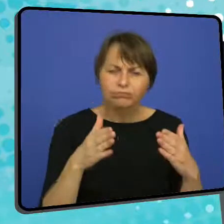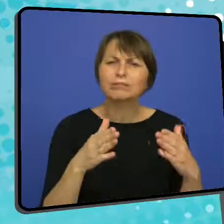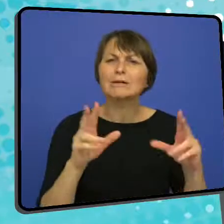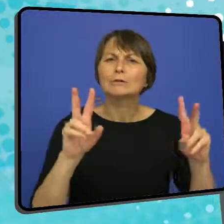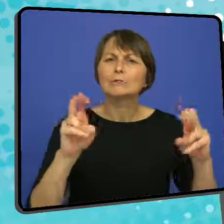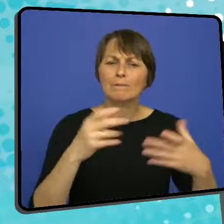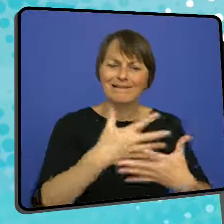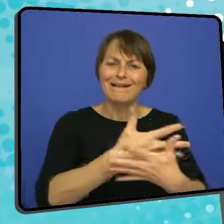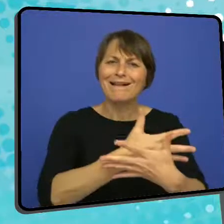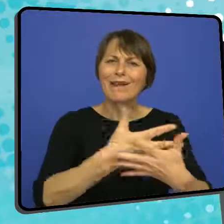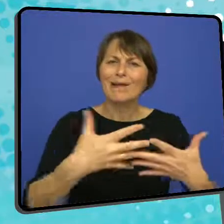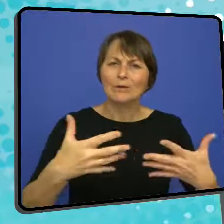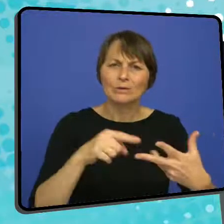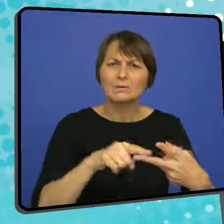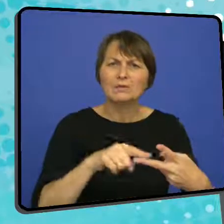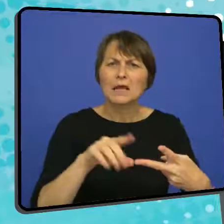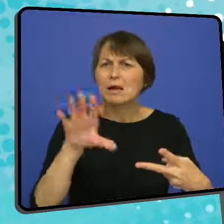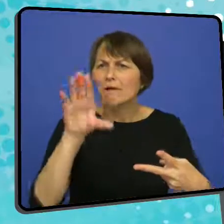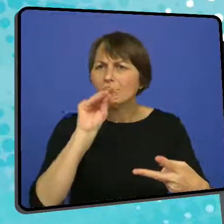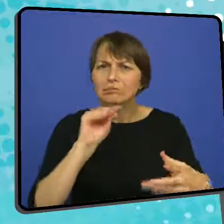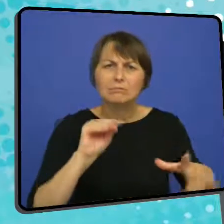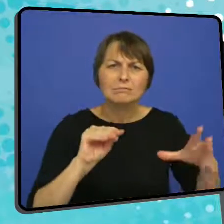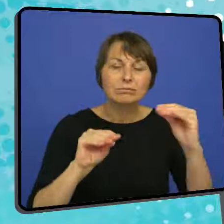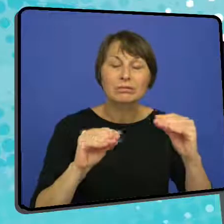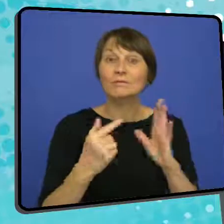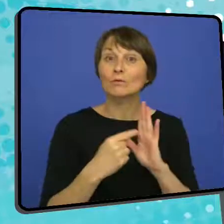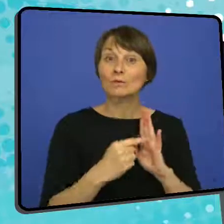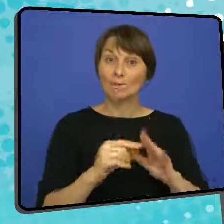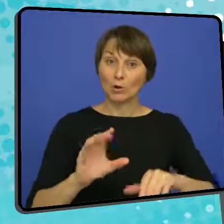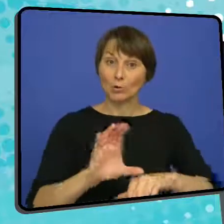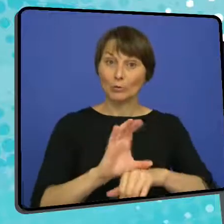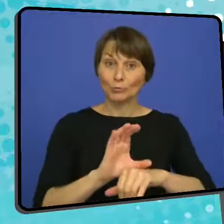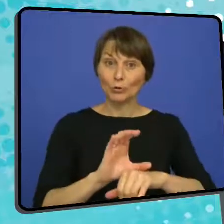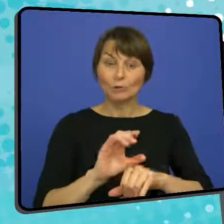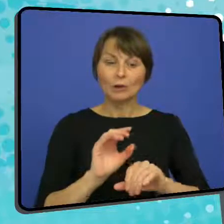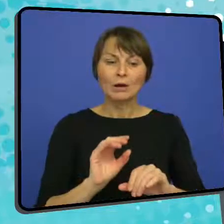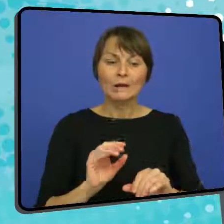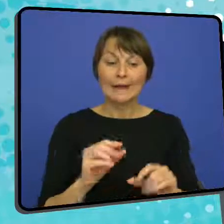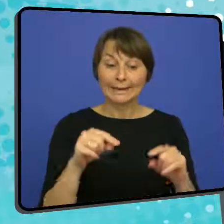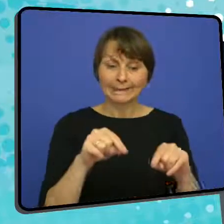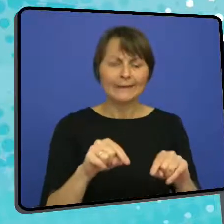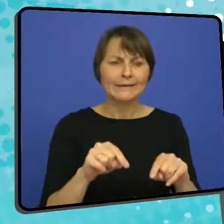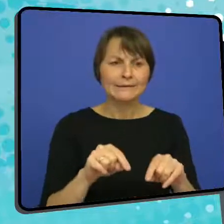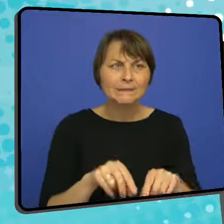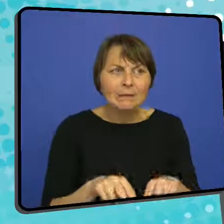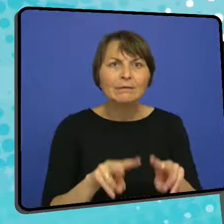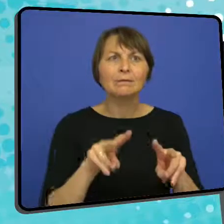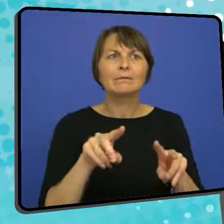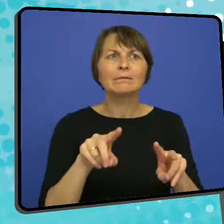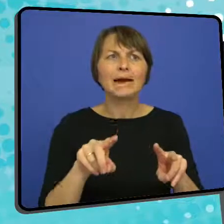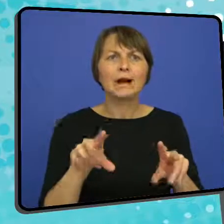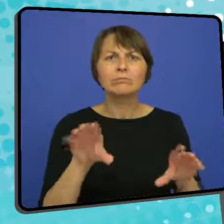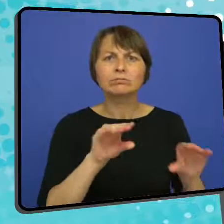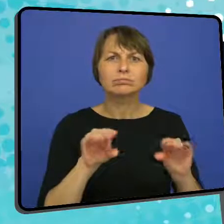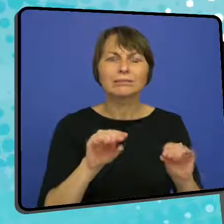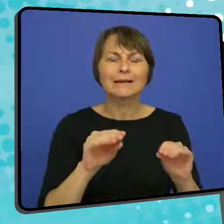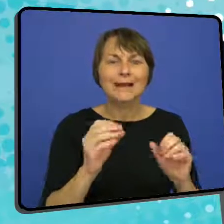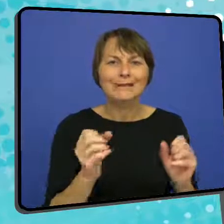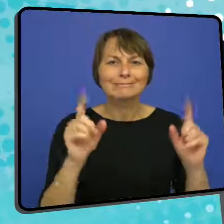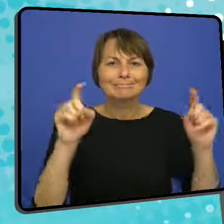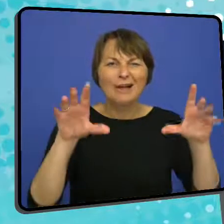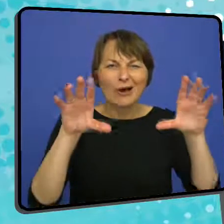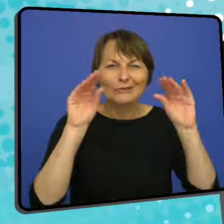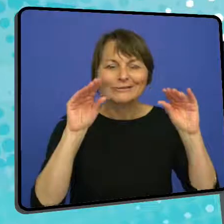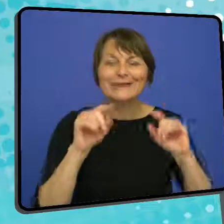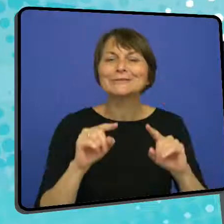device or a computer understand what we're saying in this context? And maybe when Henk and I switched to Dutch, when